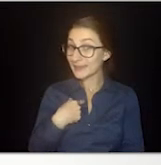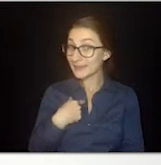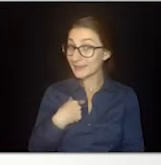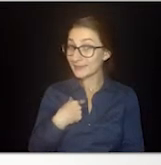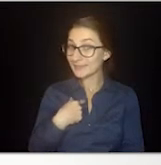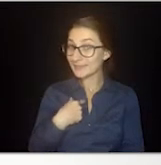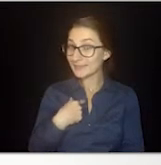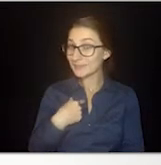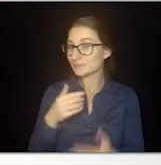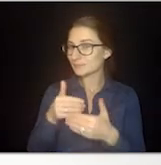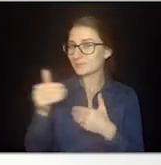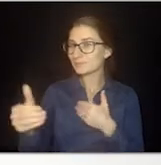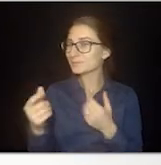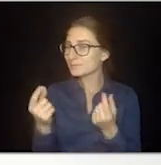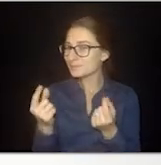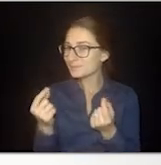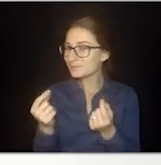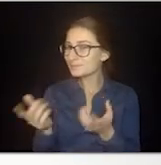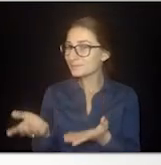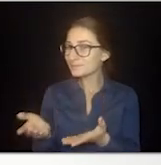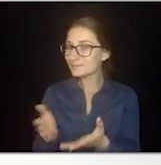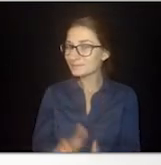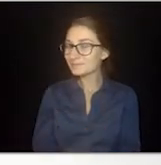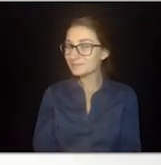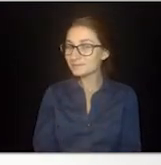me? What do you wanna do?